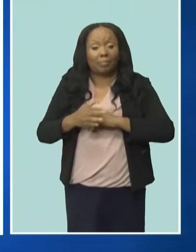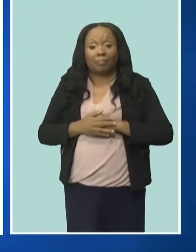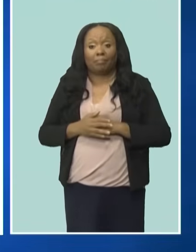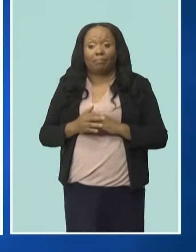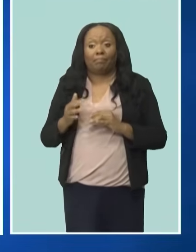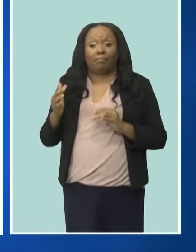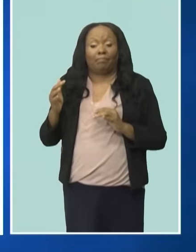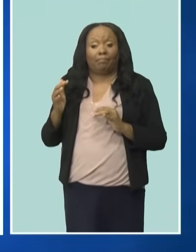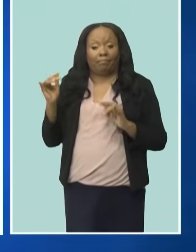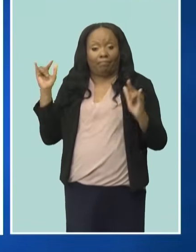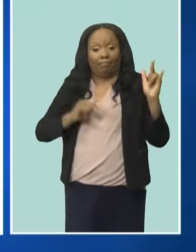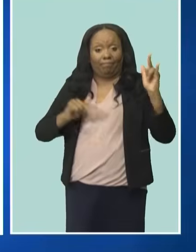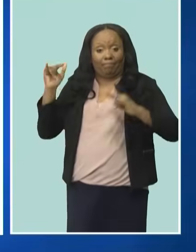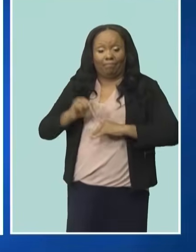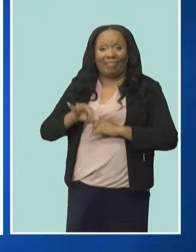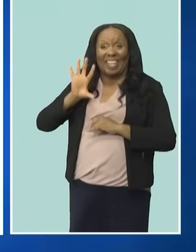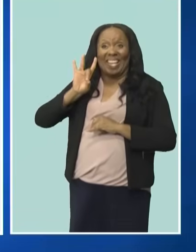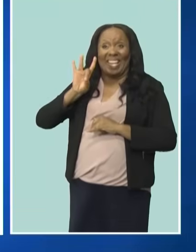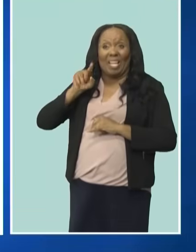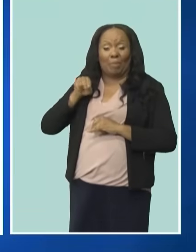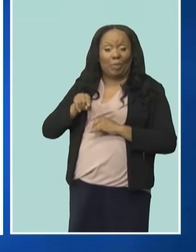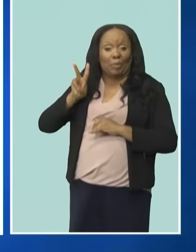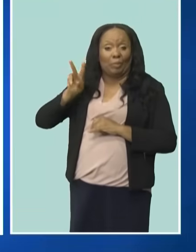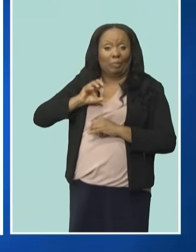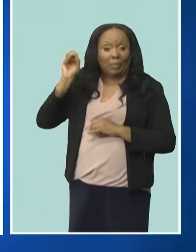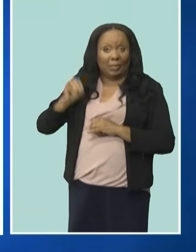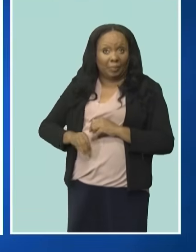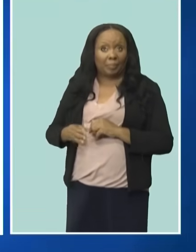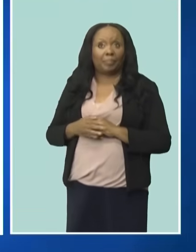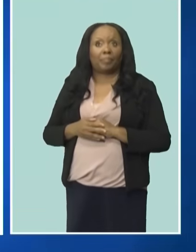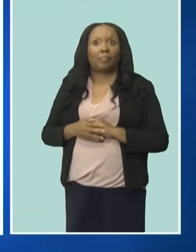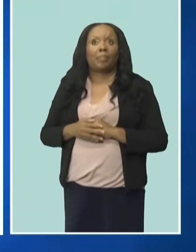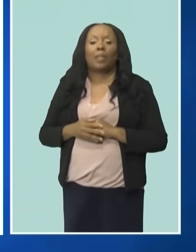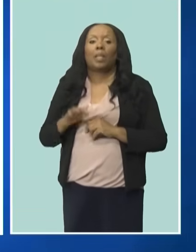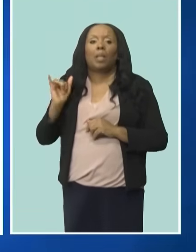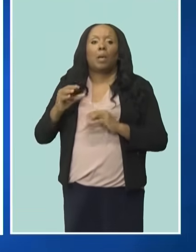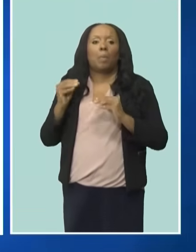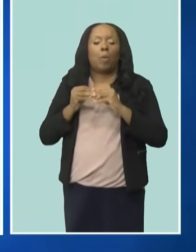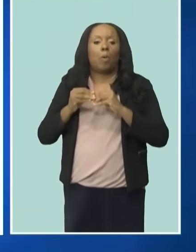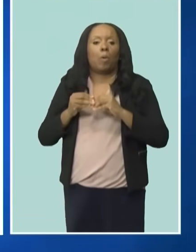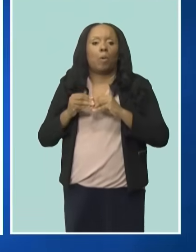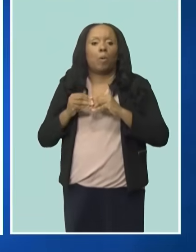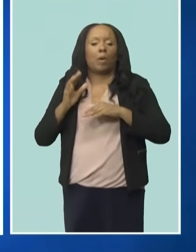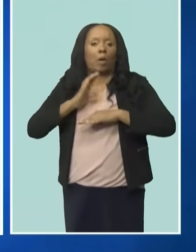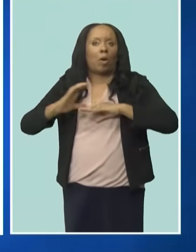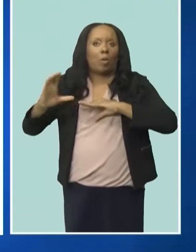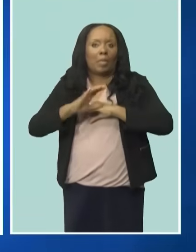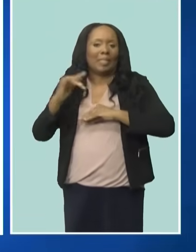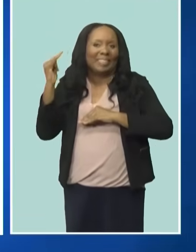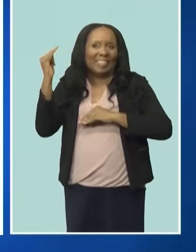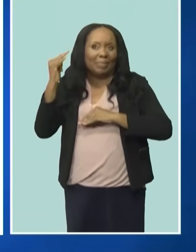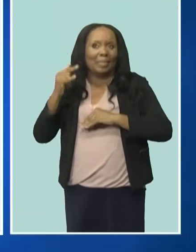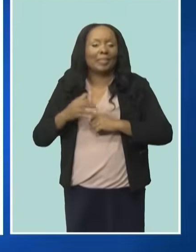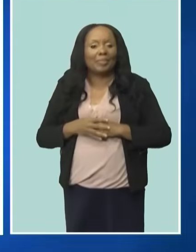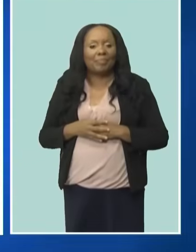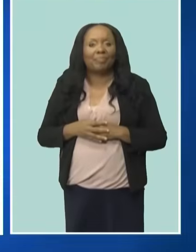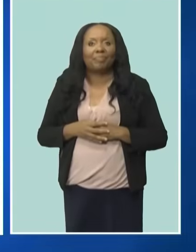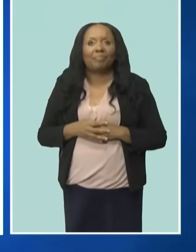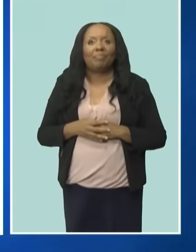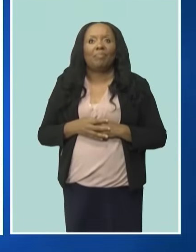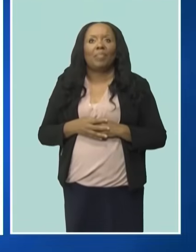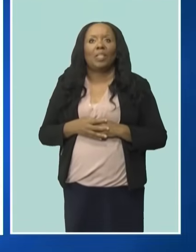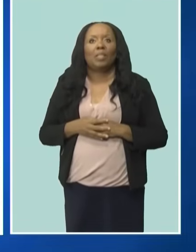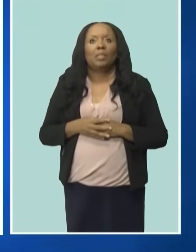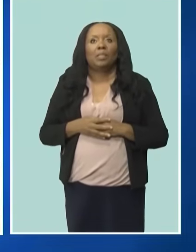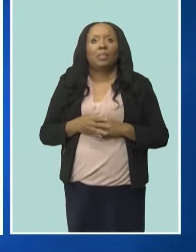by 8.2%, and that reflected expanded regional airlift capacity. Dr. Greenidge also says the growth in